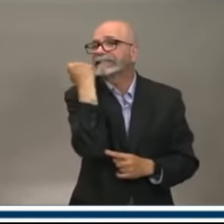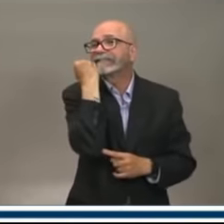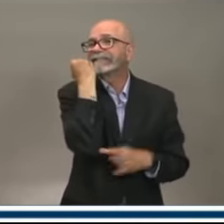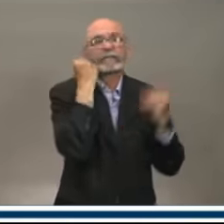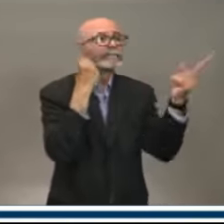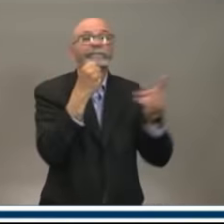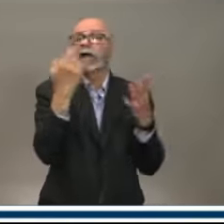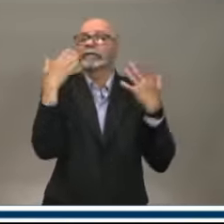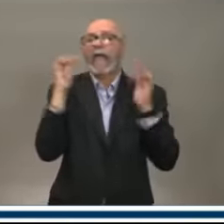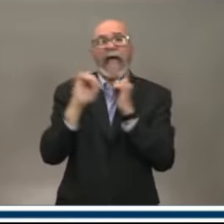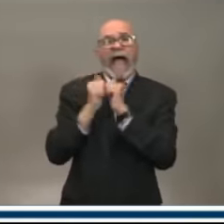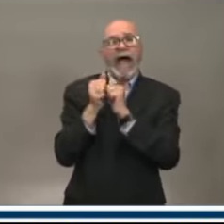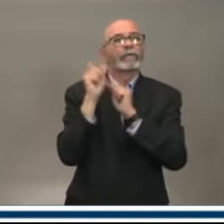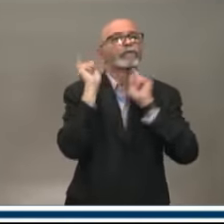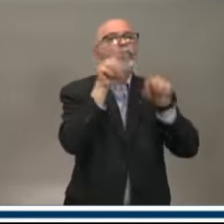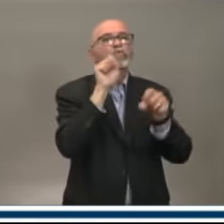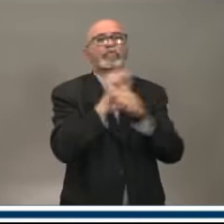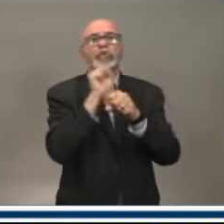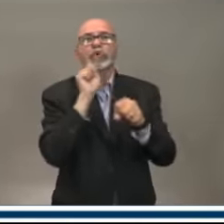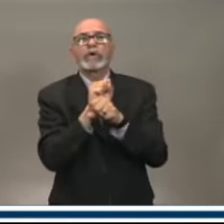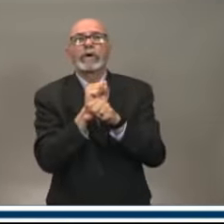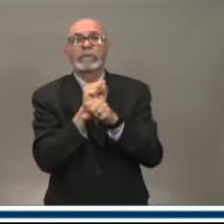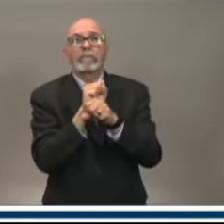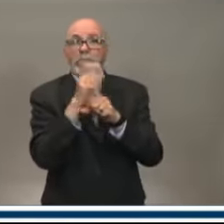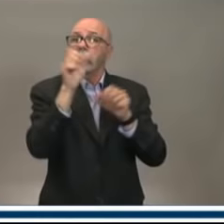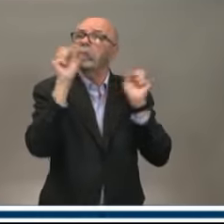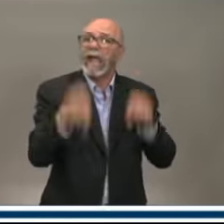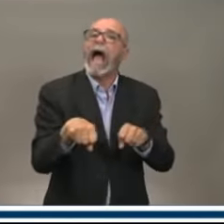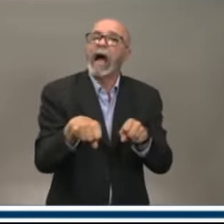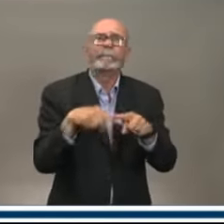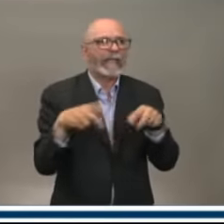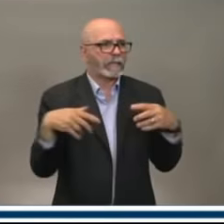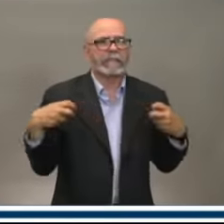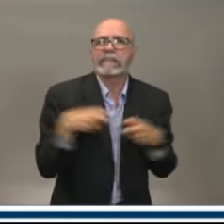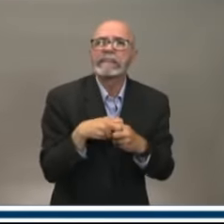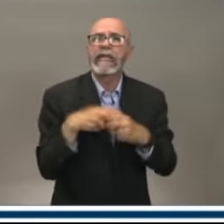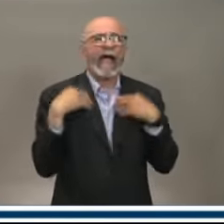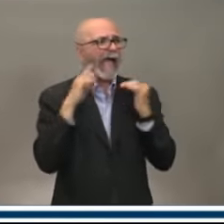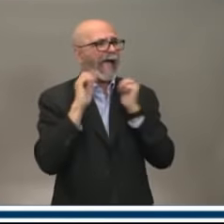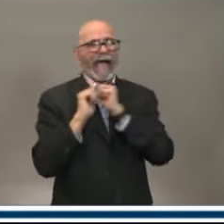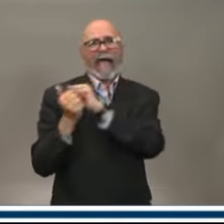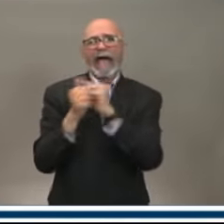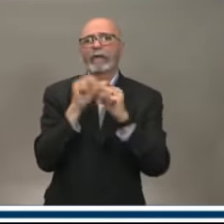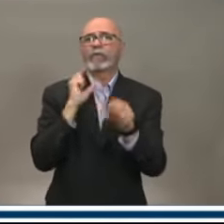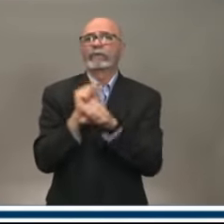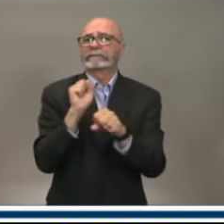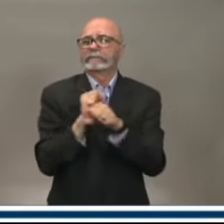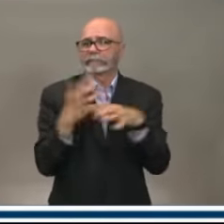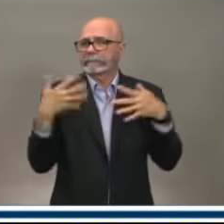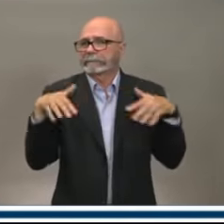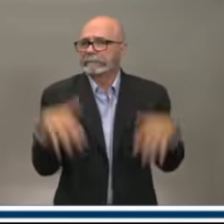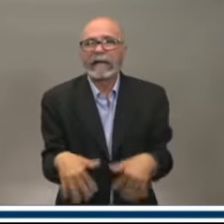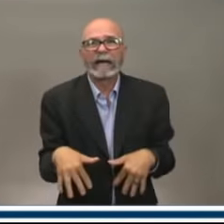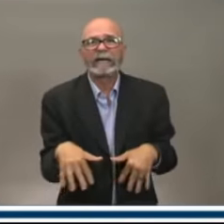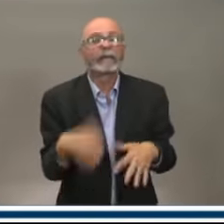allowed to open. We've seen in some other provinces where other associations were caught off guard. I think the work that Dr. Strang is